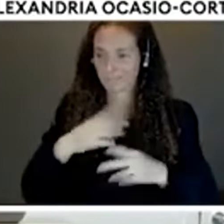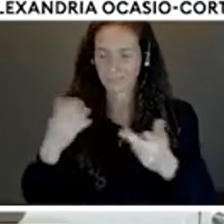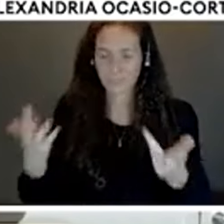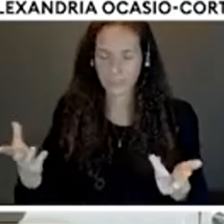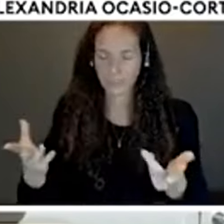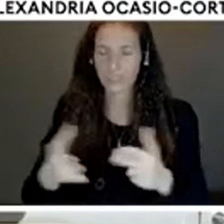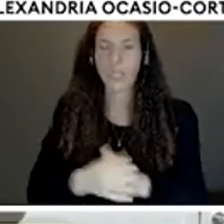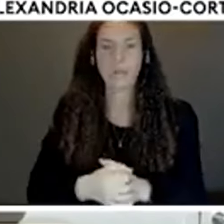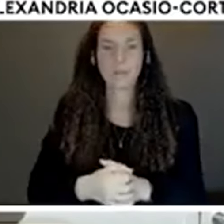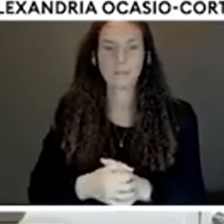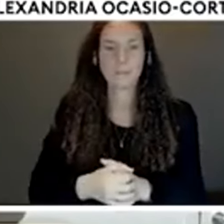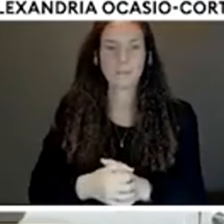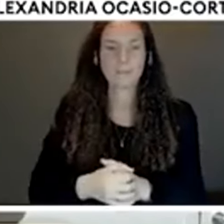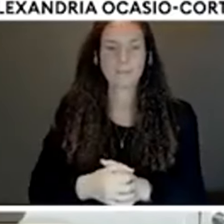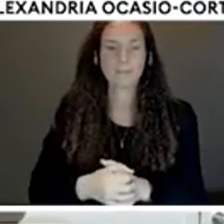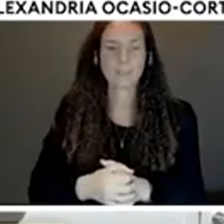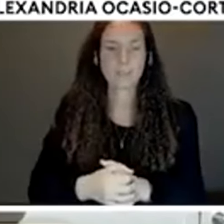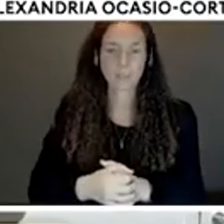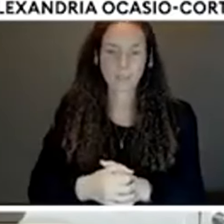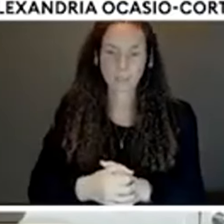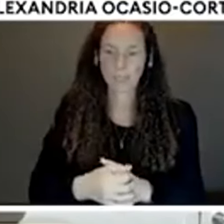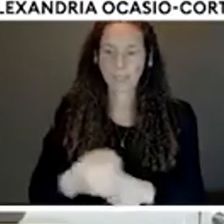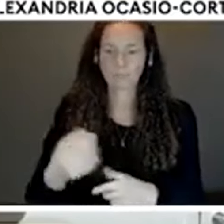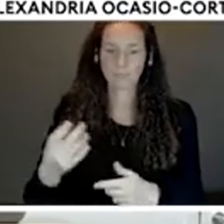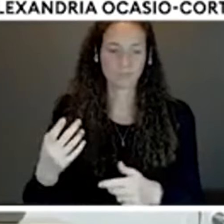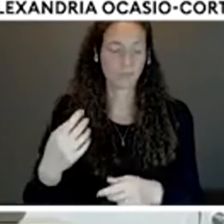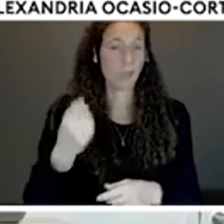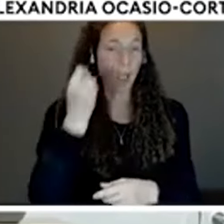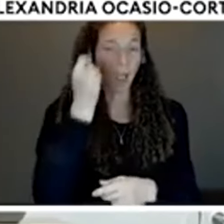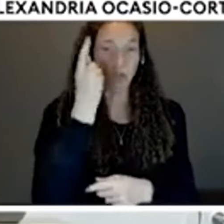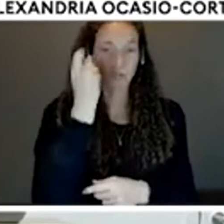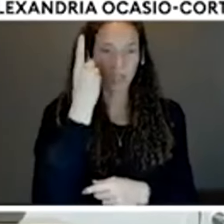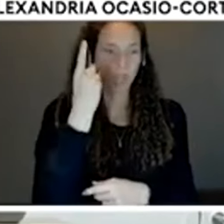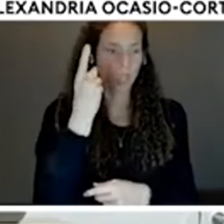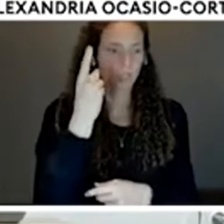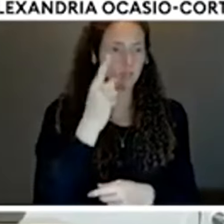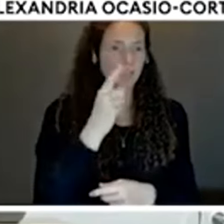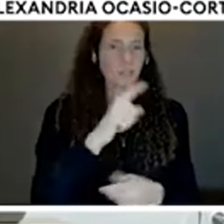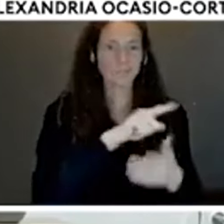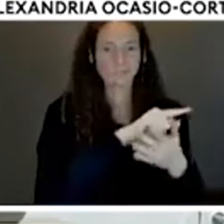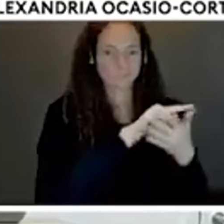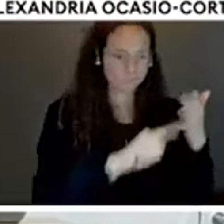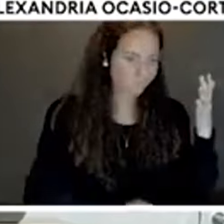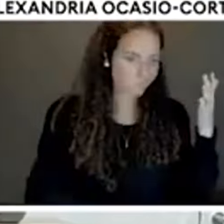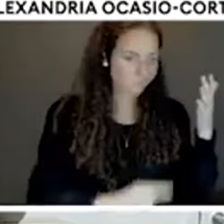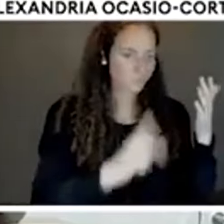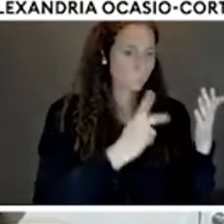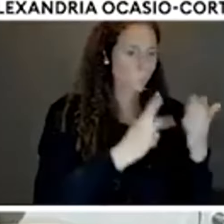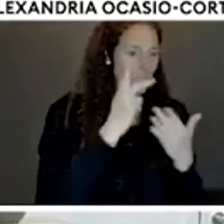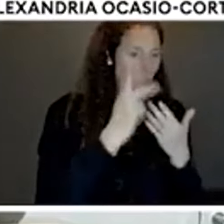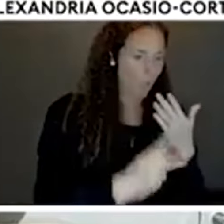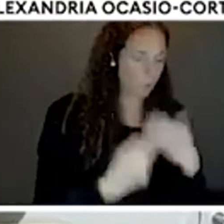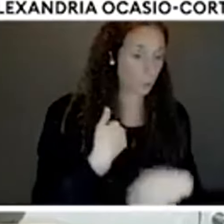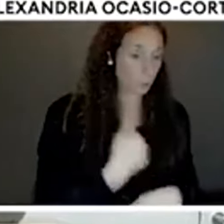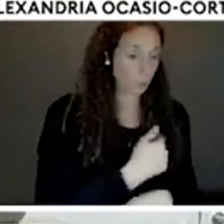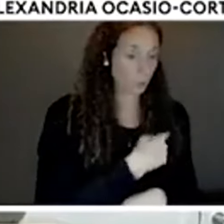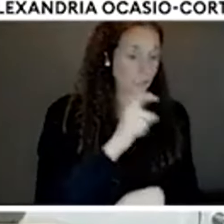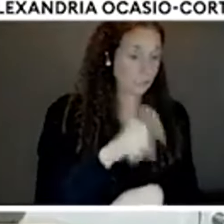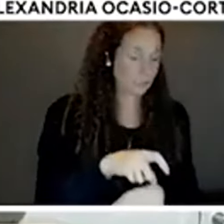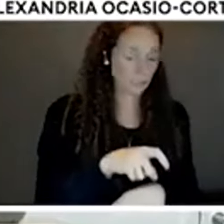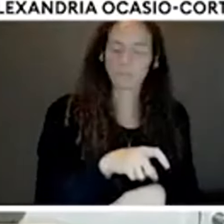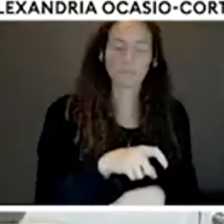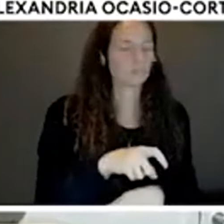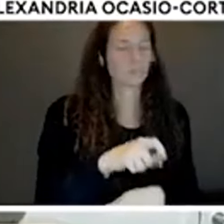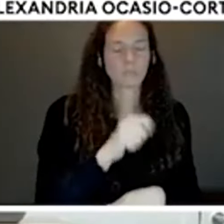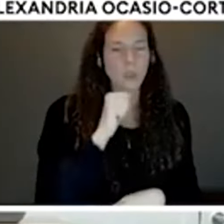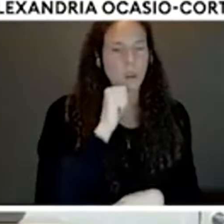situation, but we are under-resourcing programs that are actually being used and needed, like what we're seeing here in the city. And